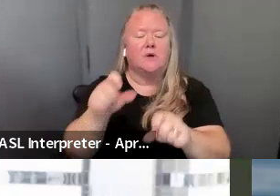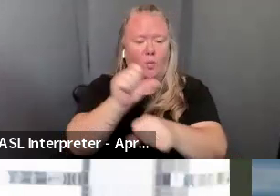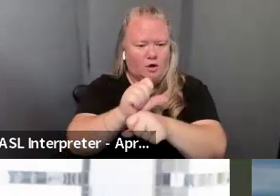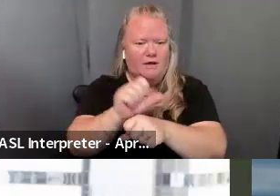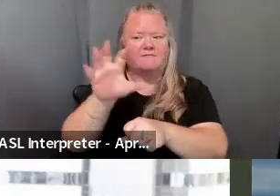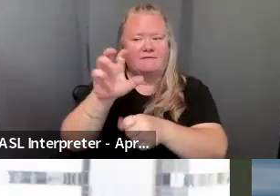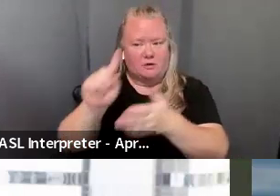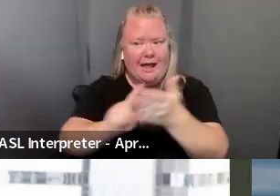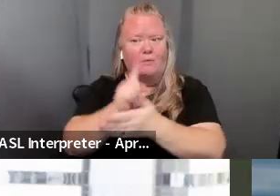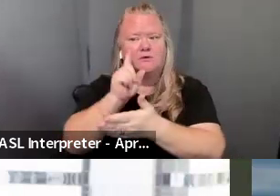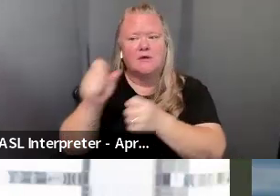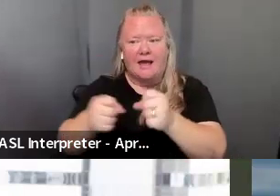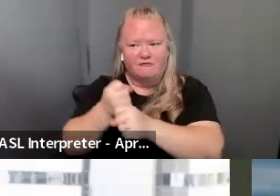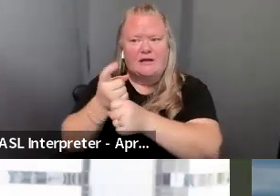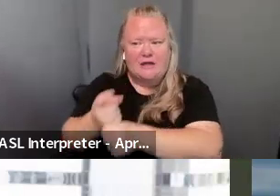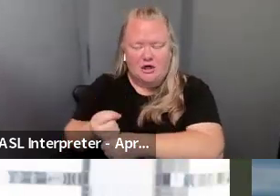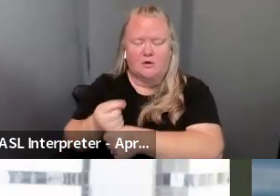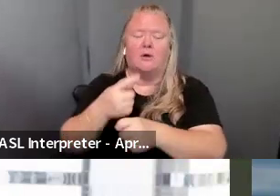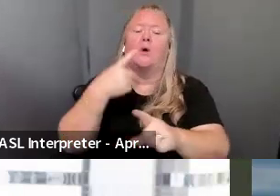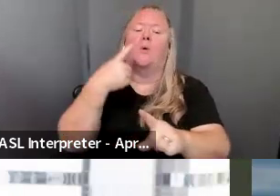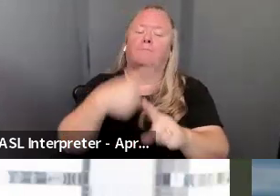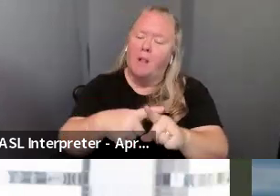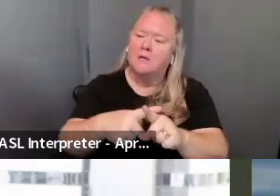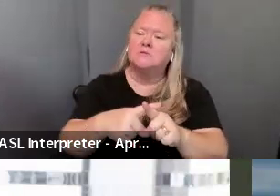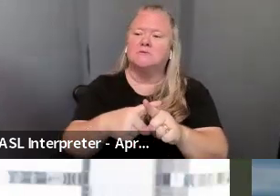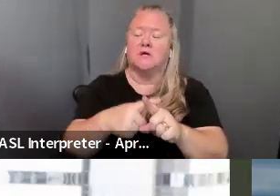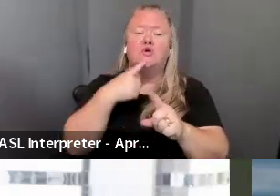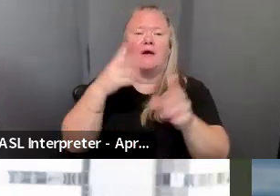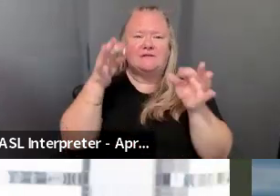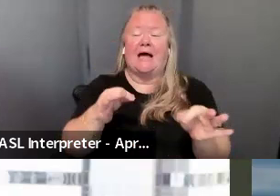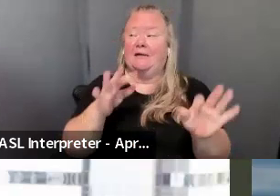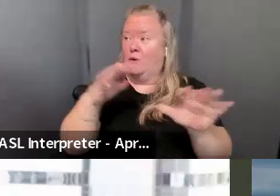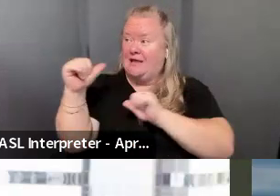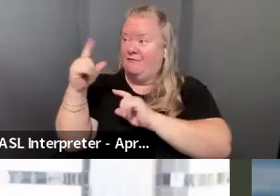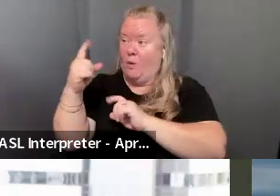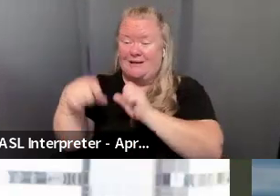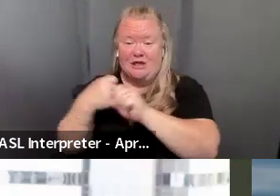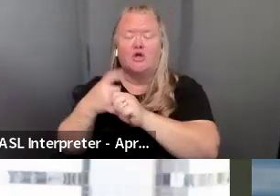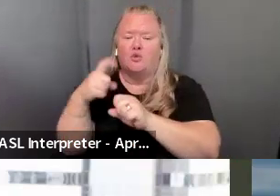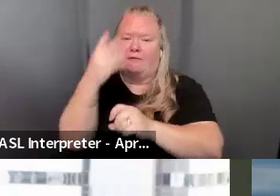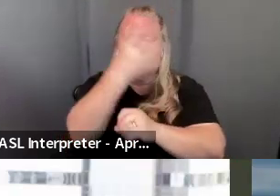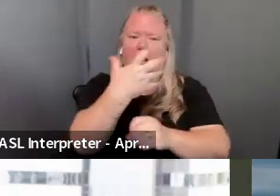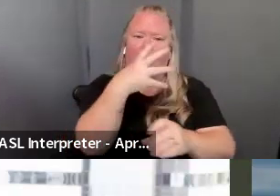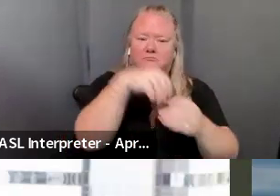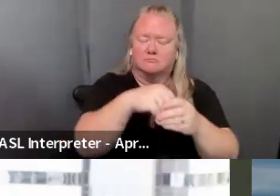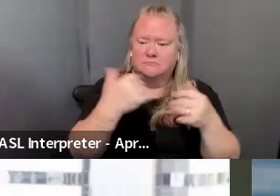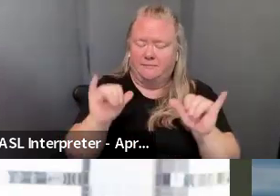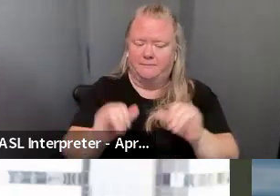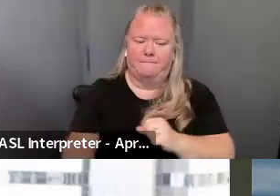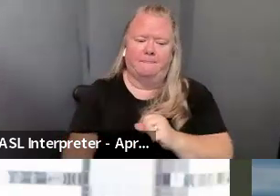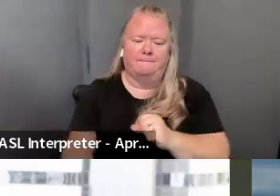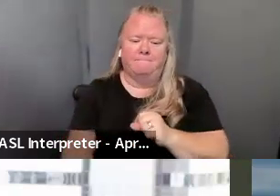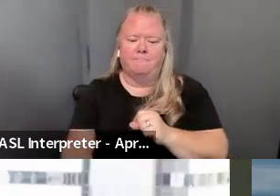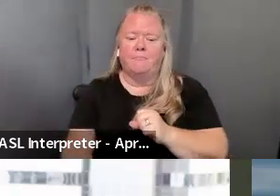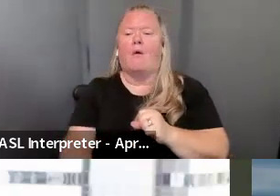least 500 hours per year, and must also opt in within a year of leaving the state or leaving Washington. Like